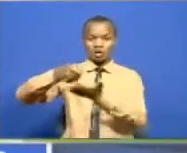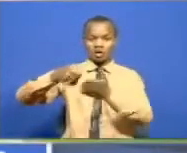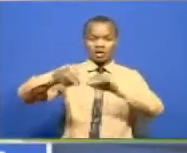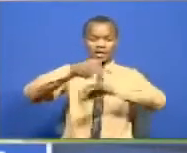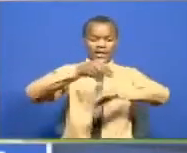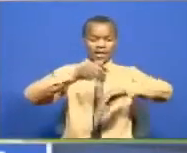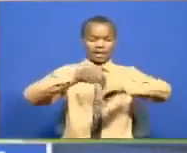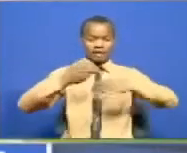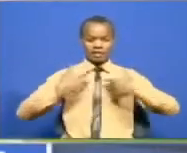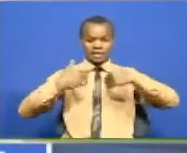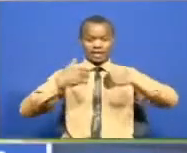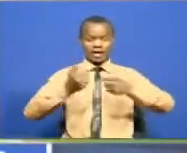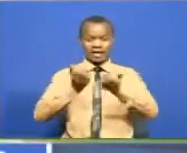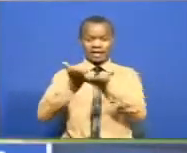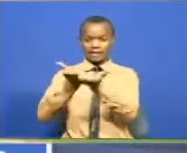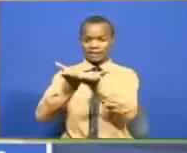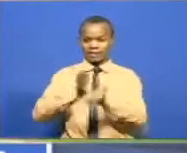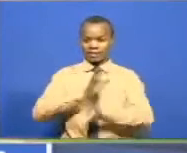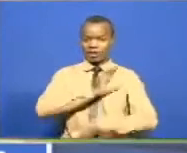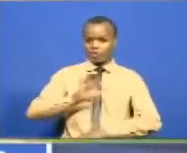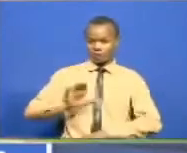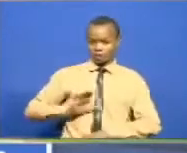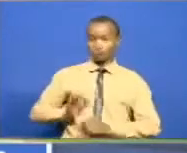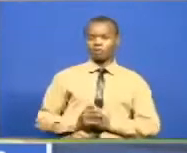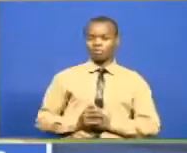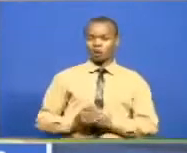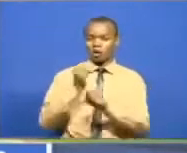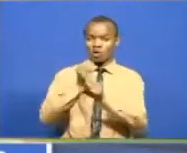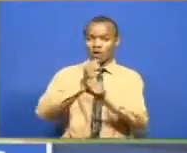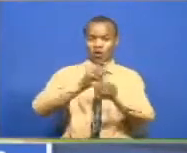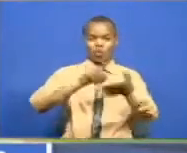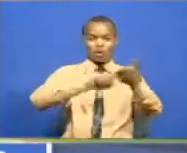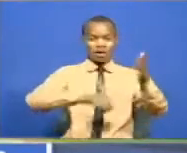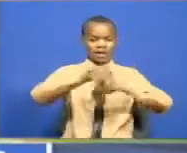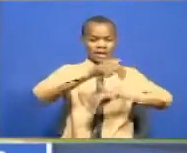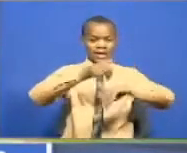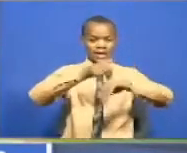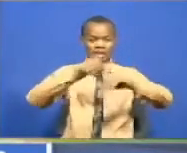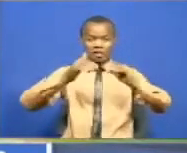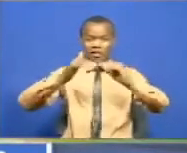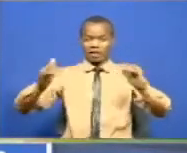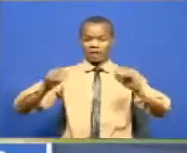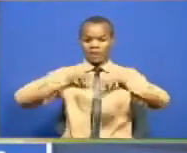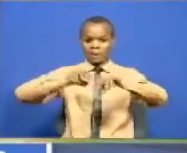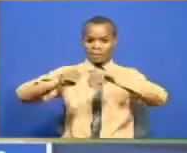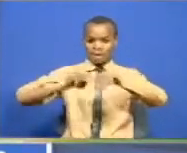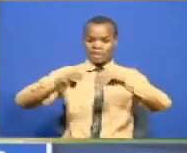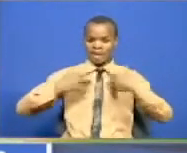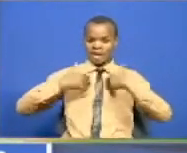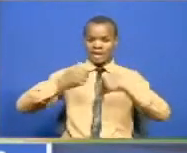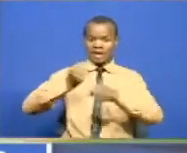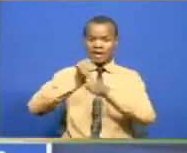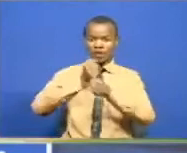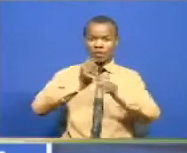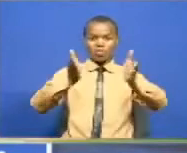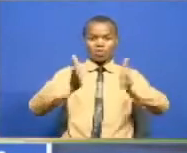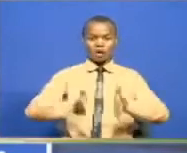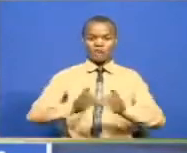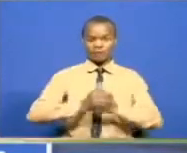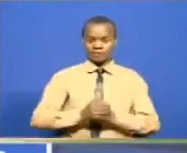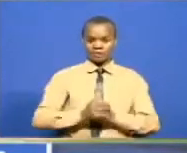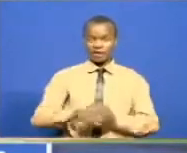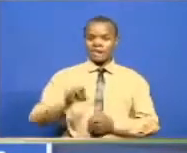Commission, which will be responsible for setting national standards for management of health care workers. The National Health Service Commission,